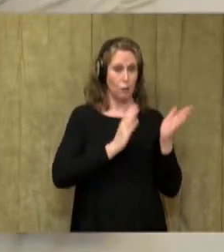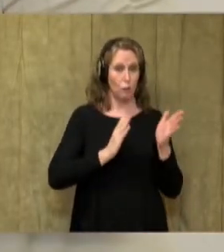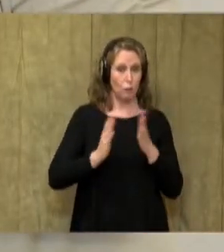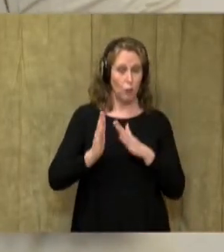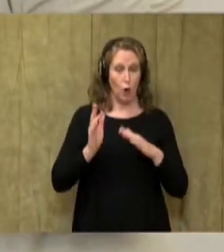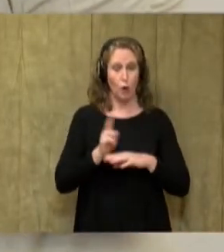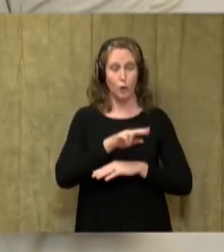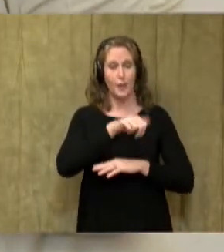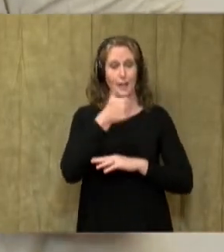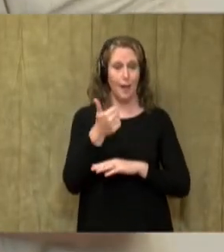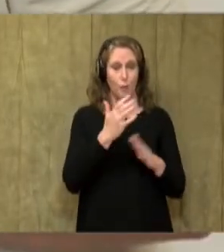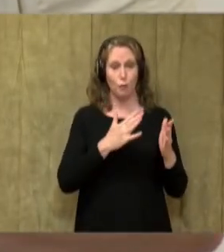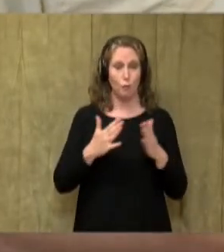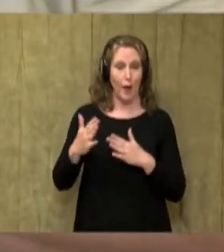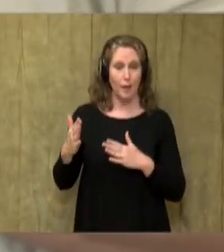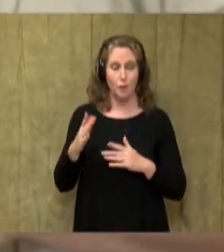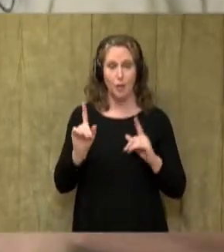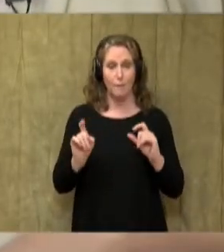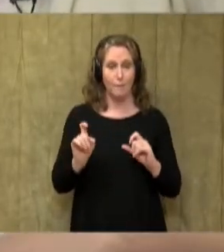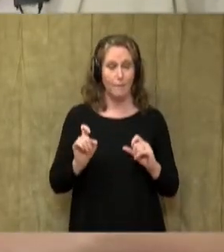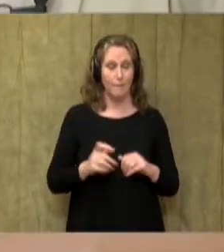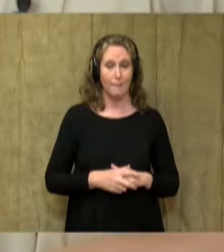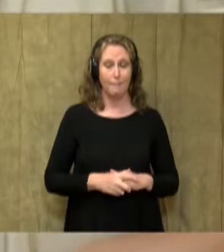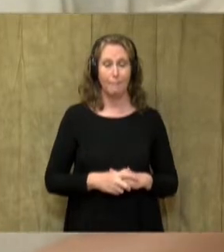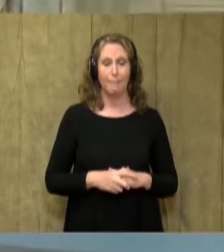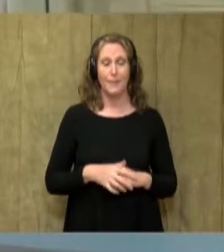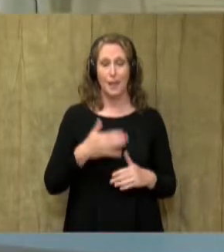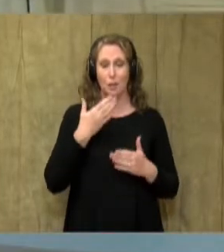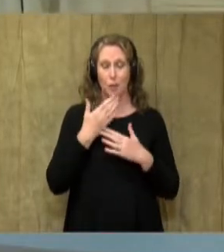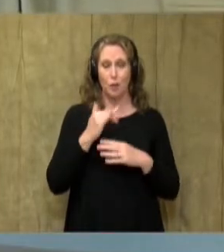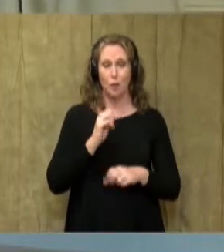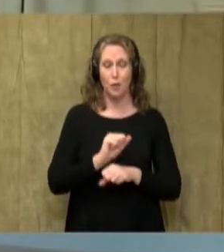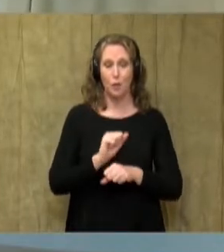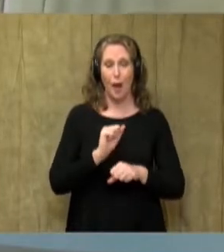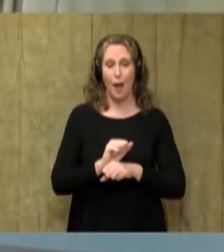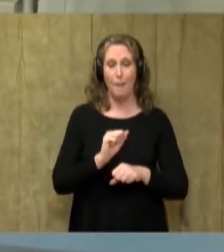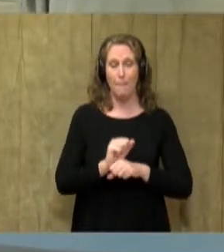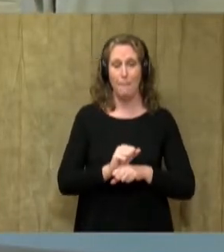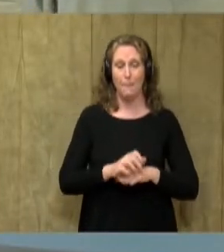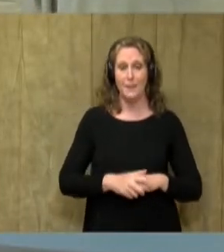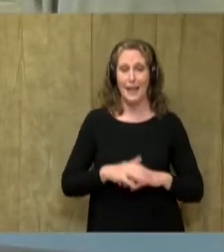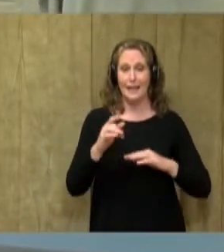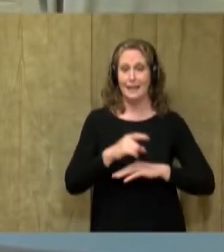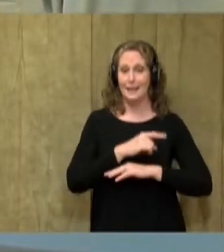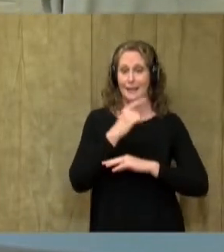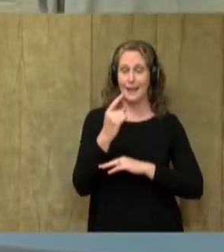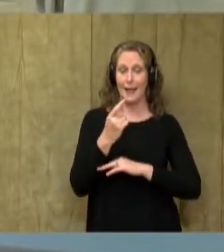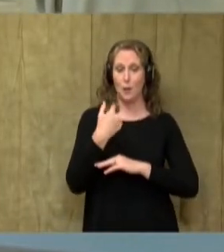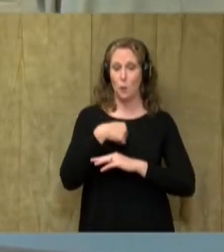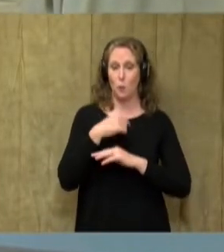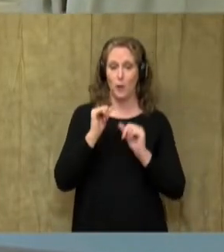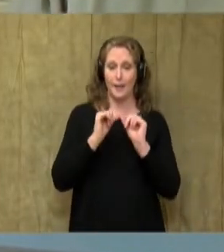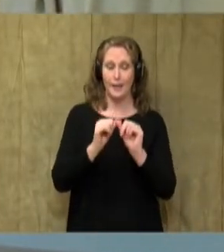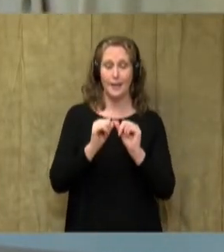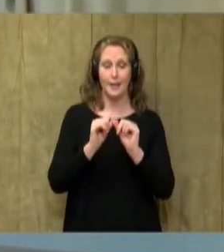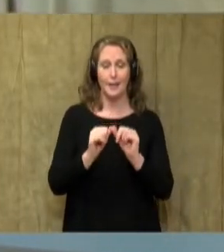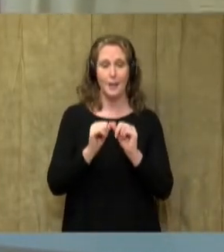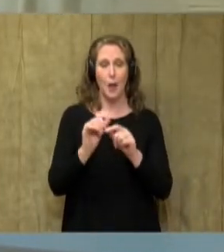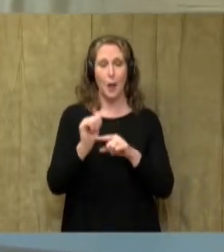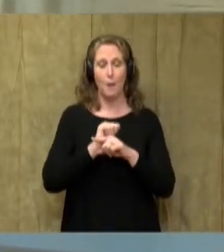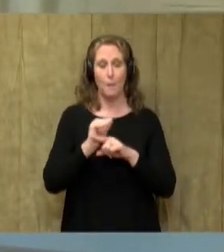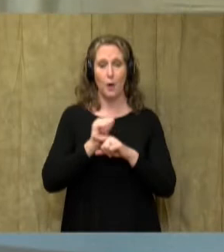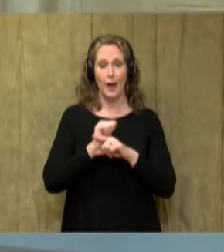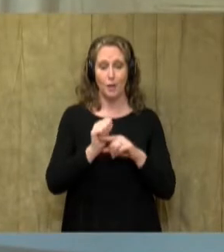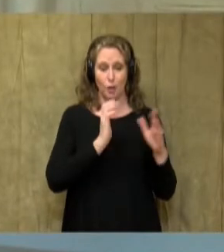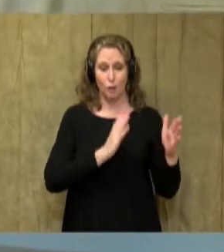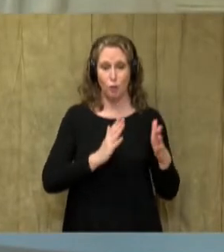did you use a different strategy? All right, good job. Okay, so today we are going to continue working on using